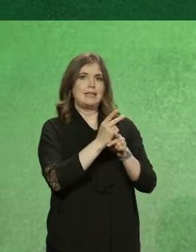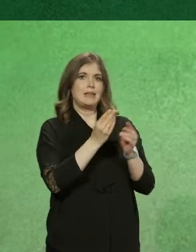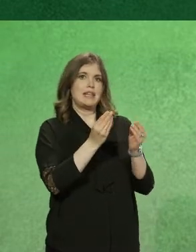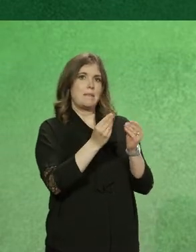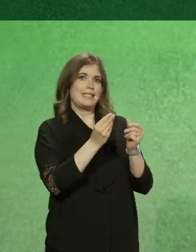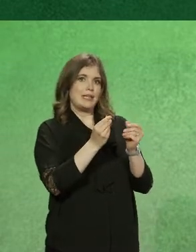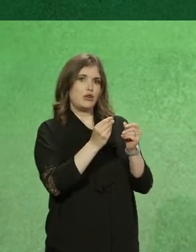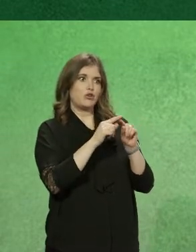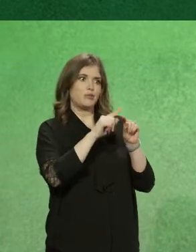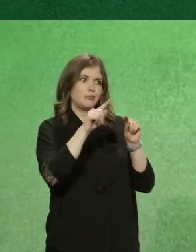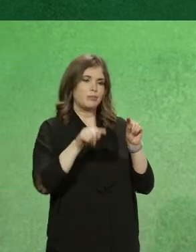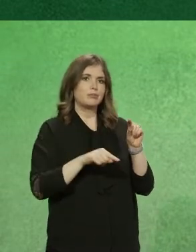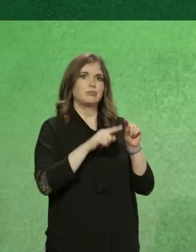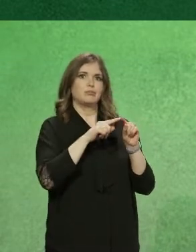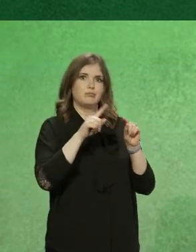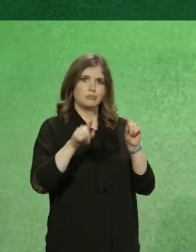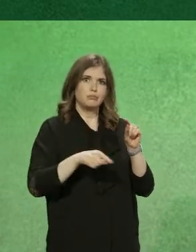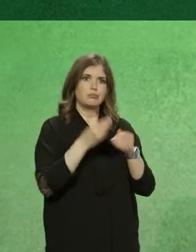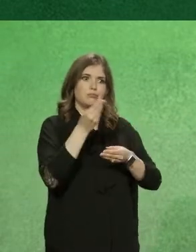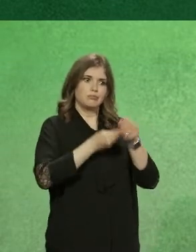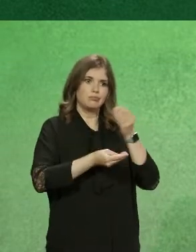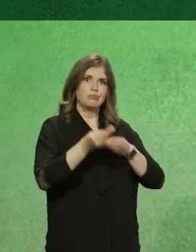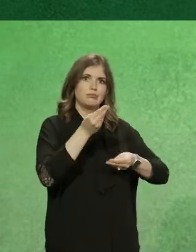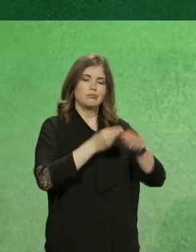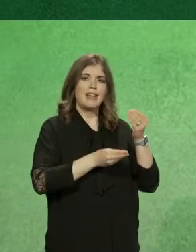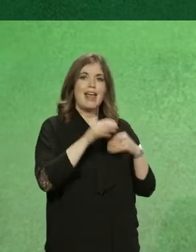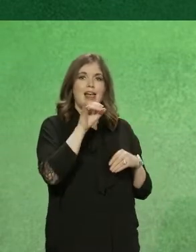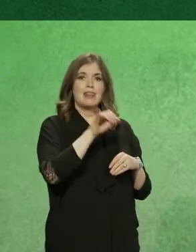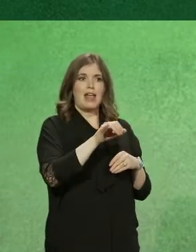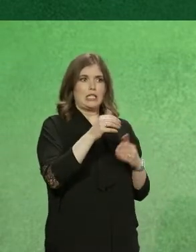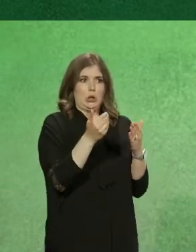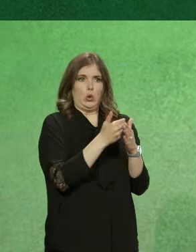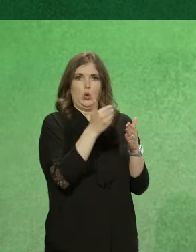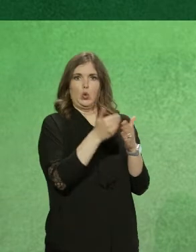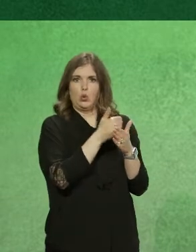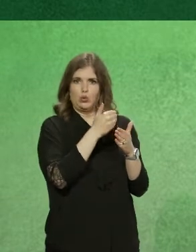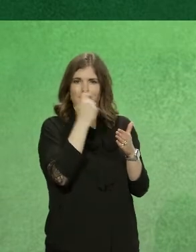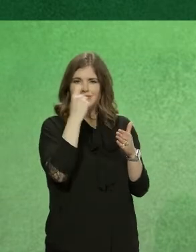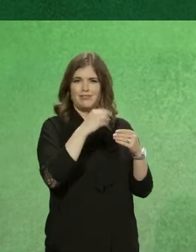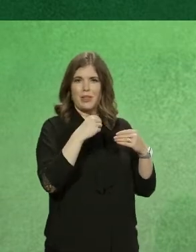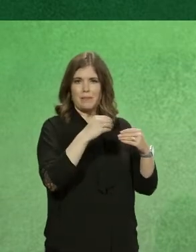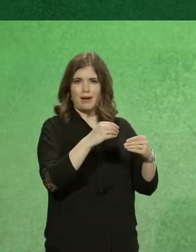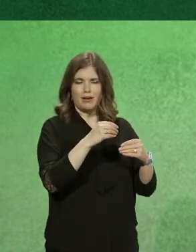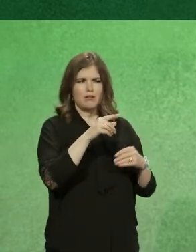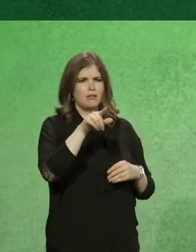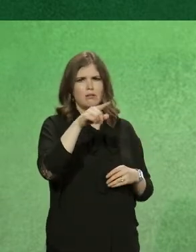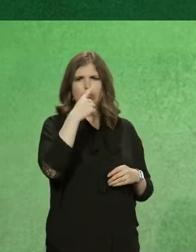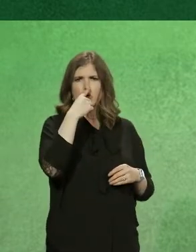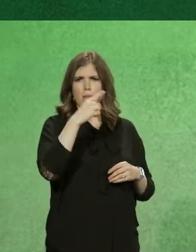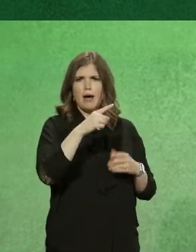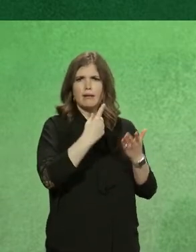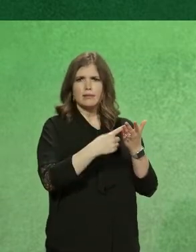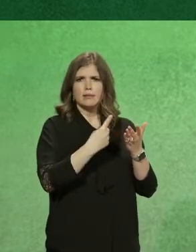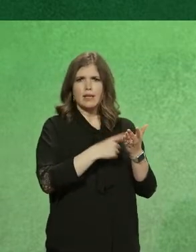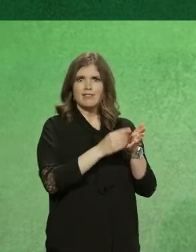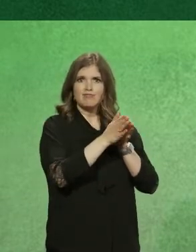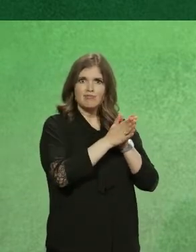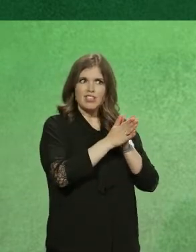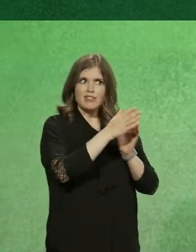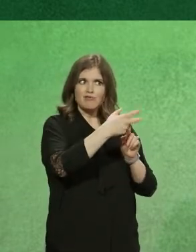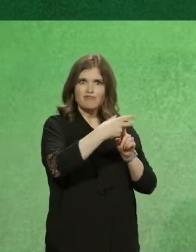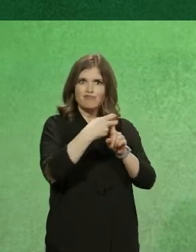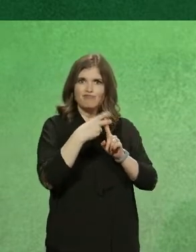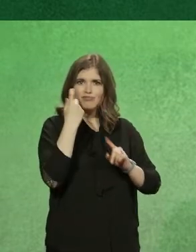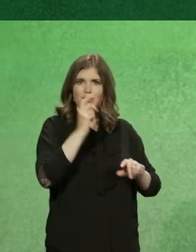stoves in circulation is one of the innovations you're bringing to the market. Can you talk about the incentives for